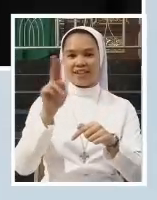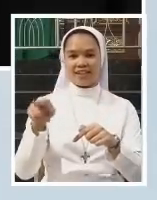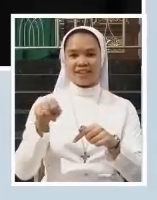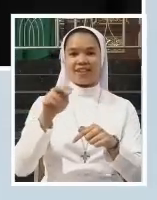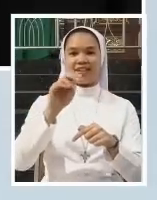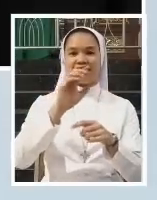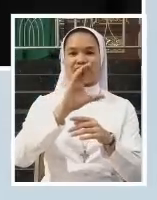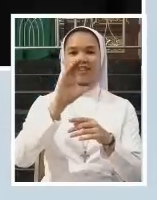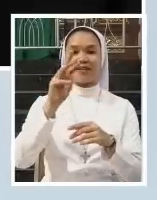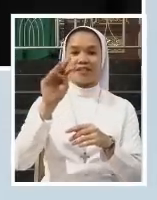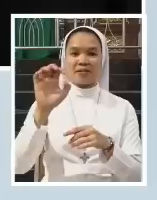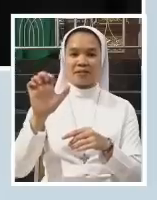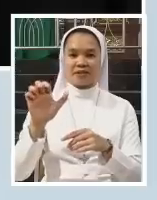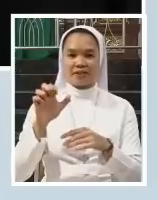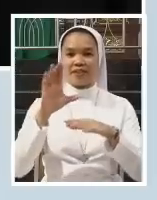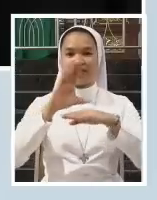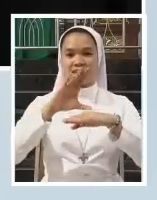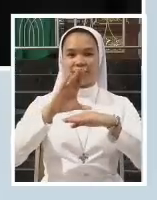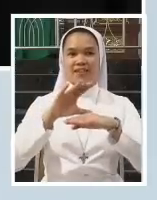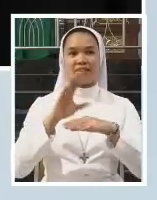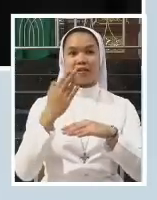City.